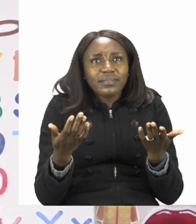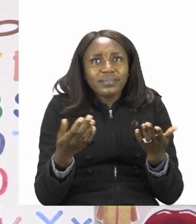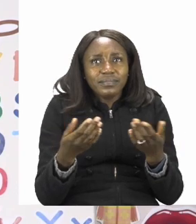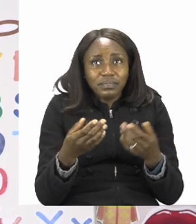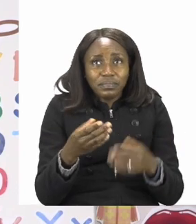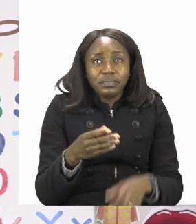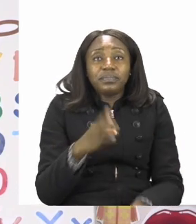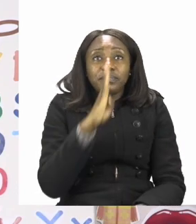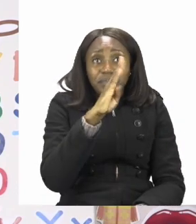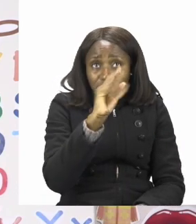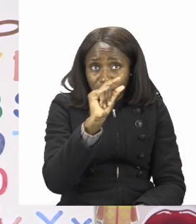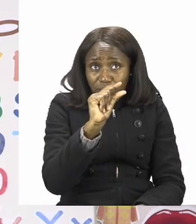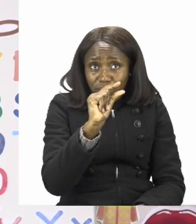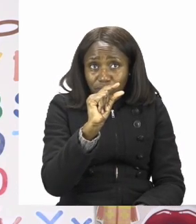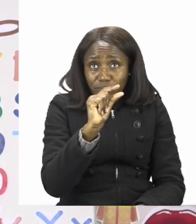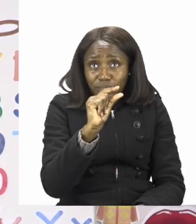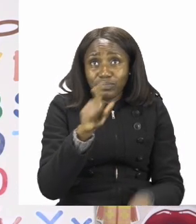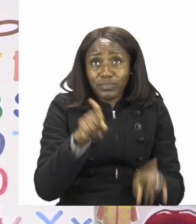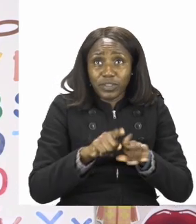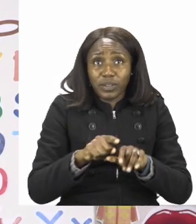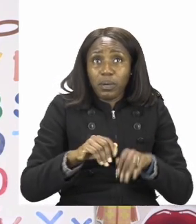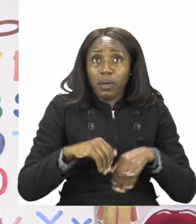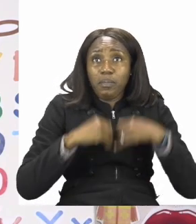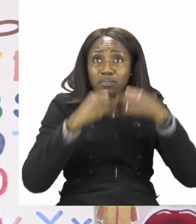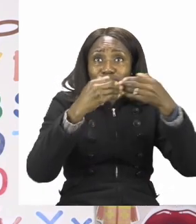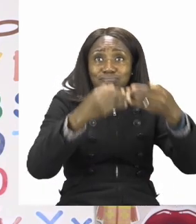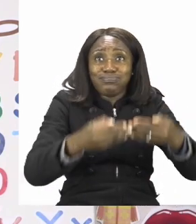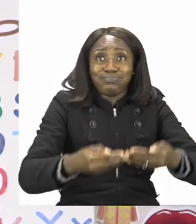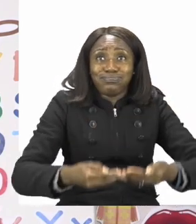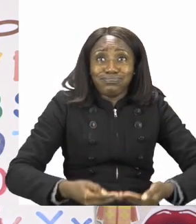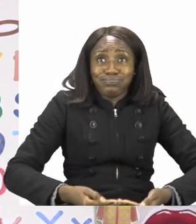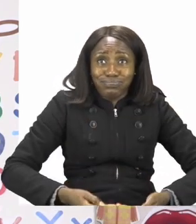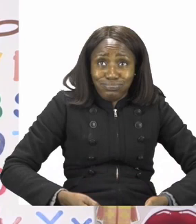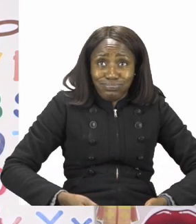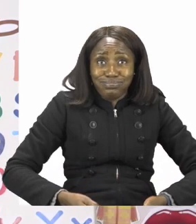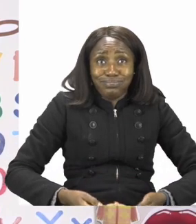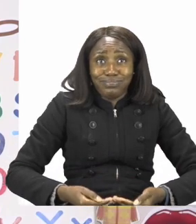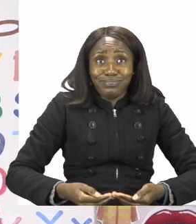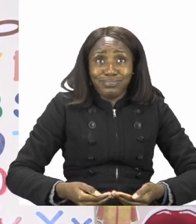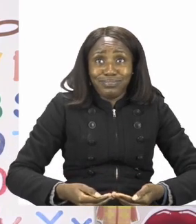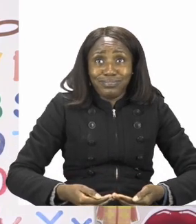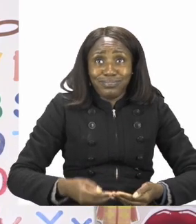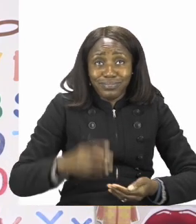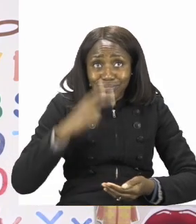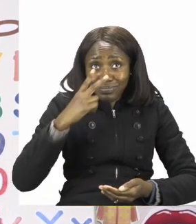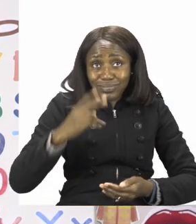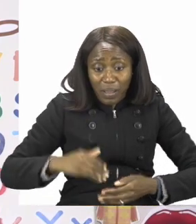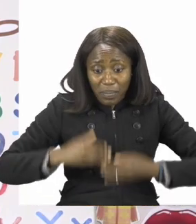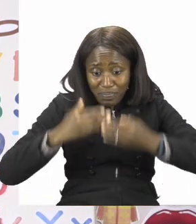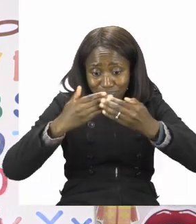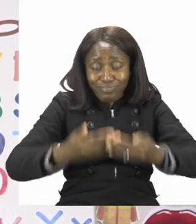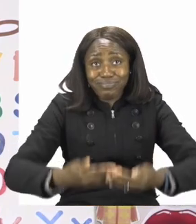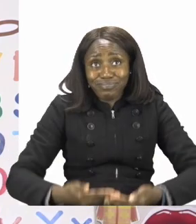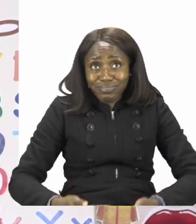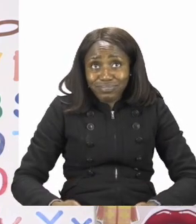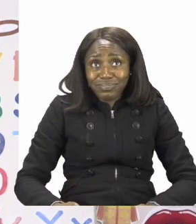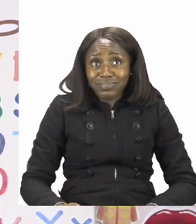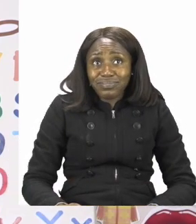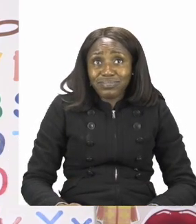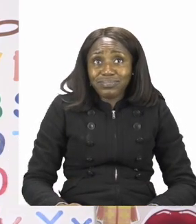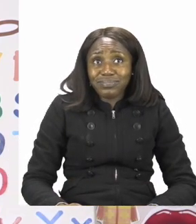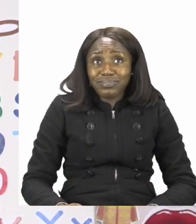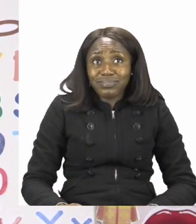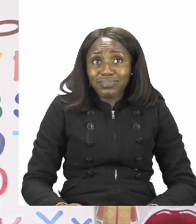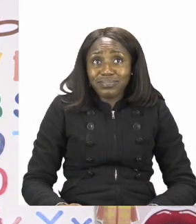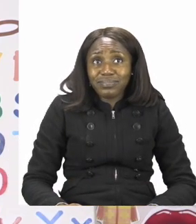letter B has a big stomach. You can see that it goes forward. And when we